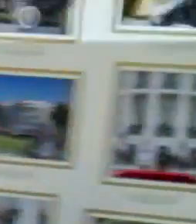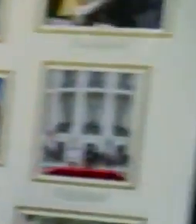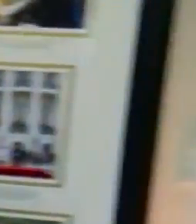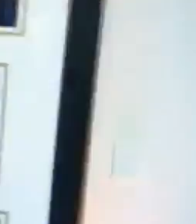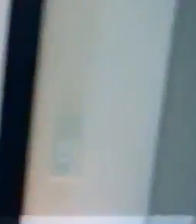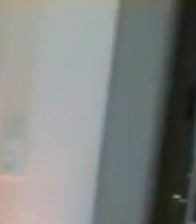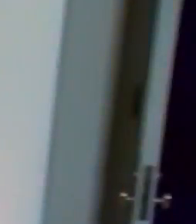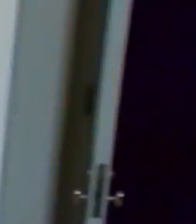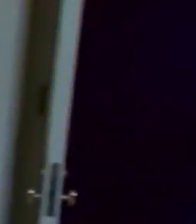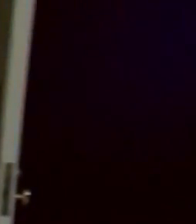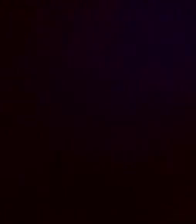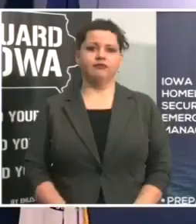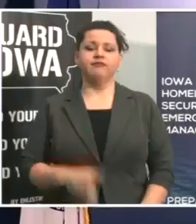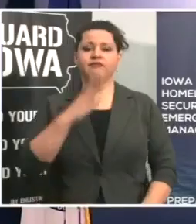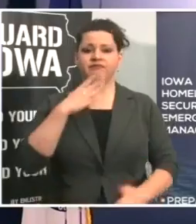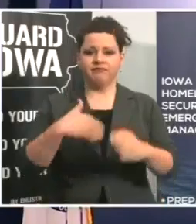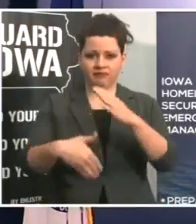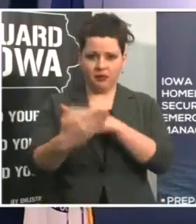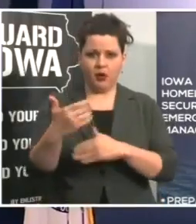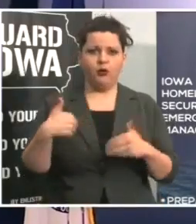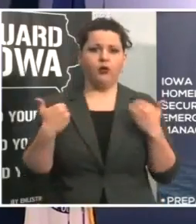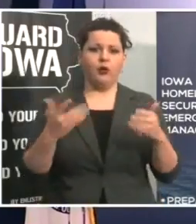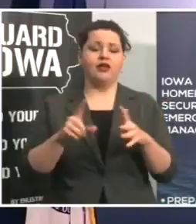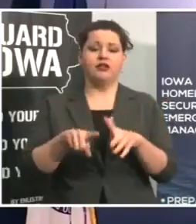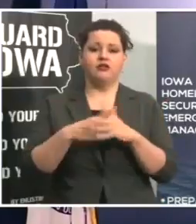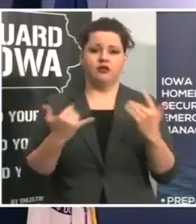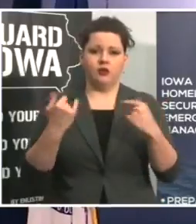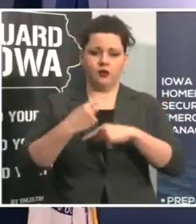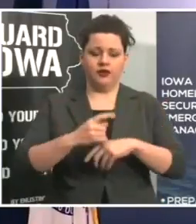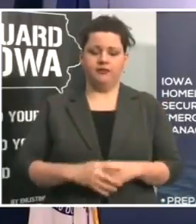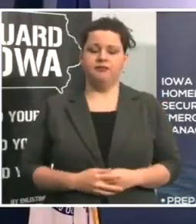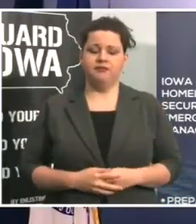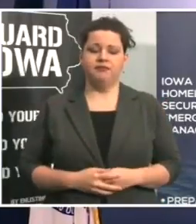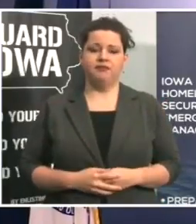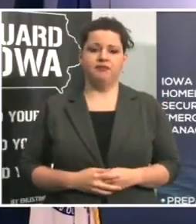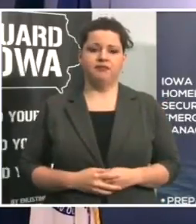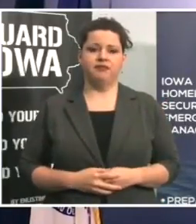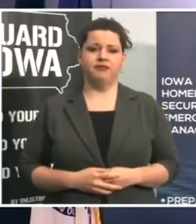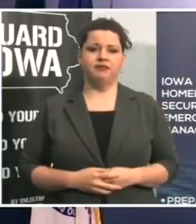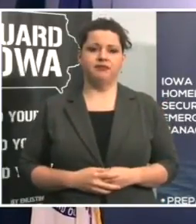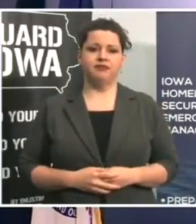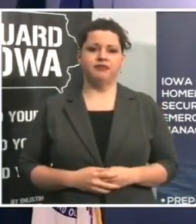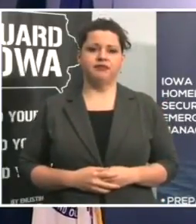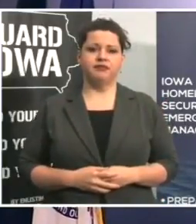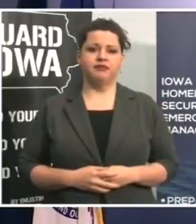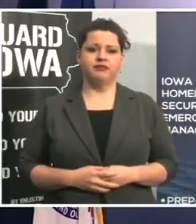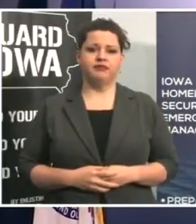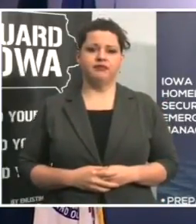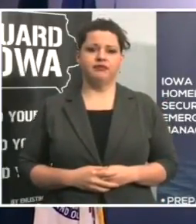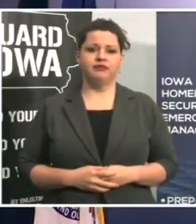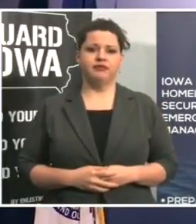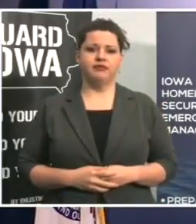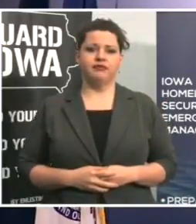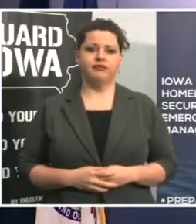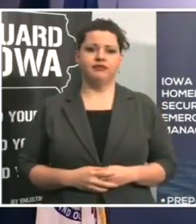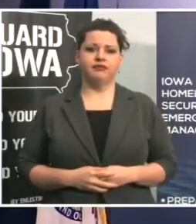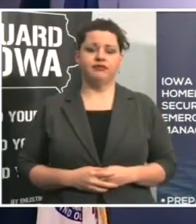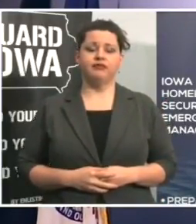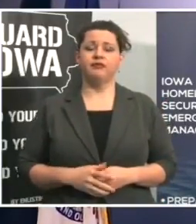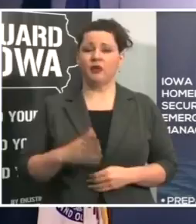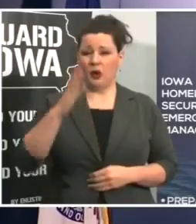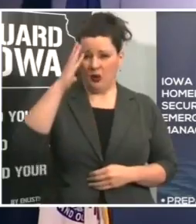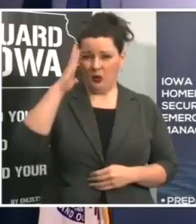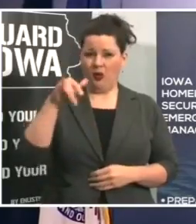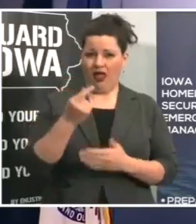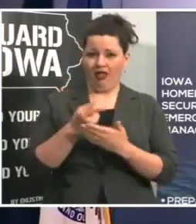Friday, Miller tested positive for COVID-19. The governor says she is conducting a modified quarantine, similar to what Dr. Anthony